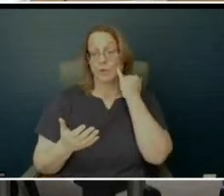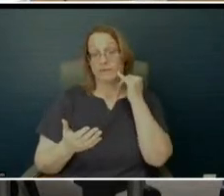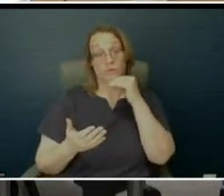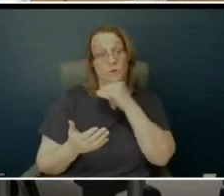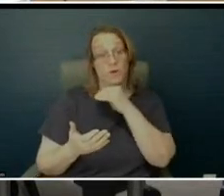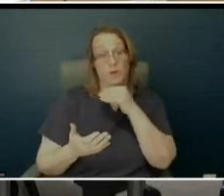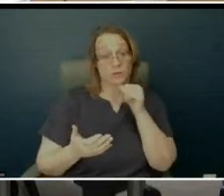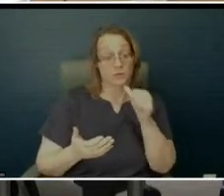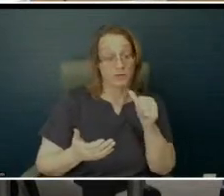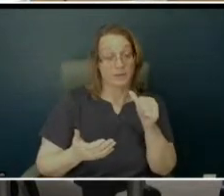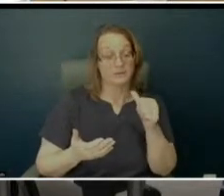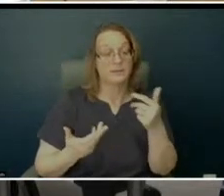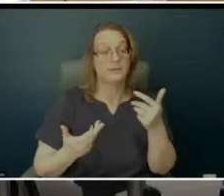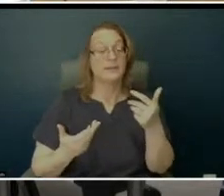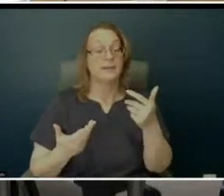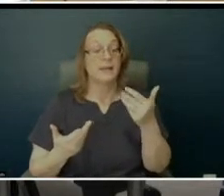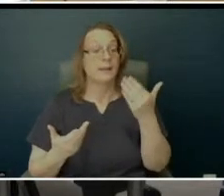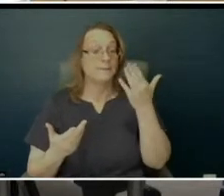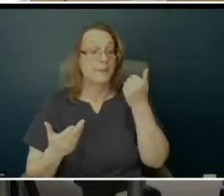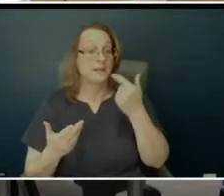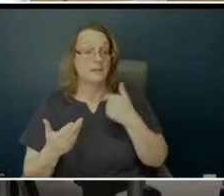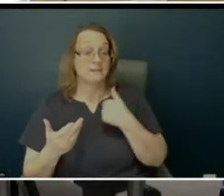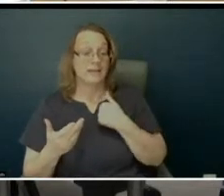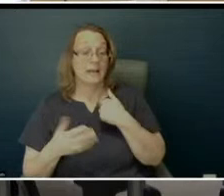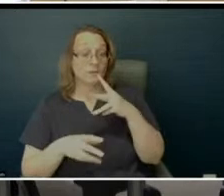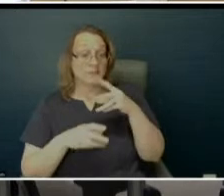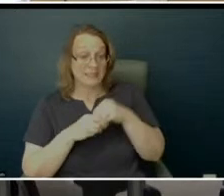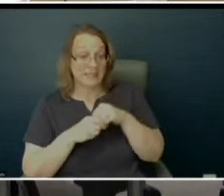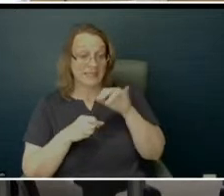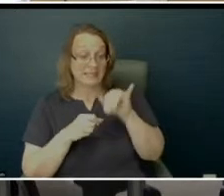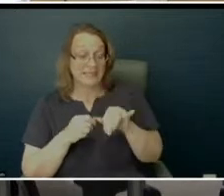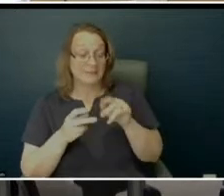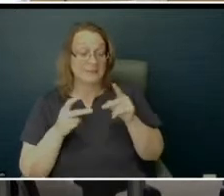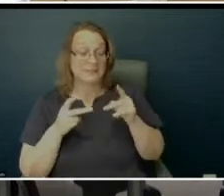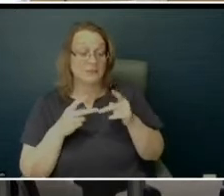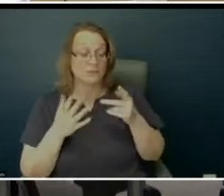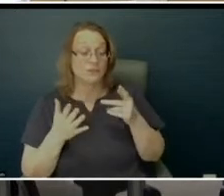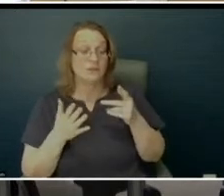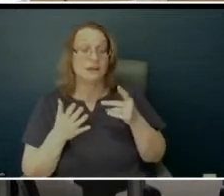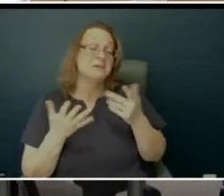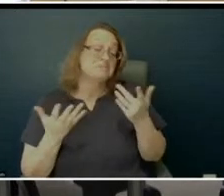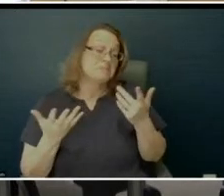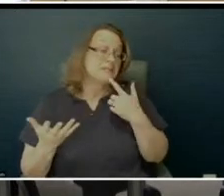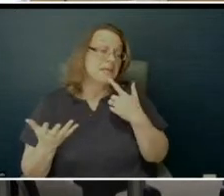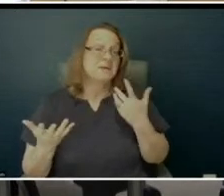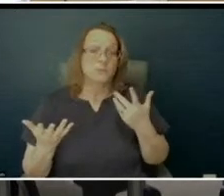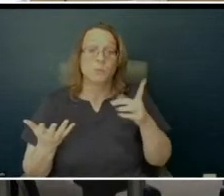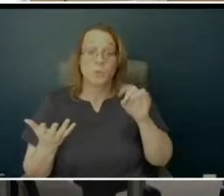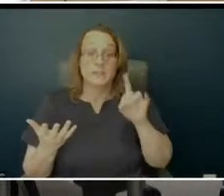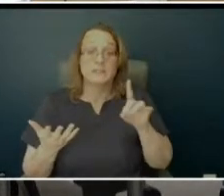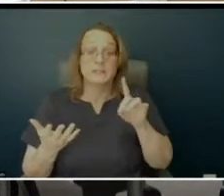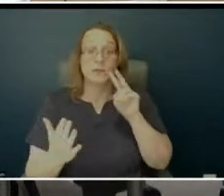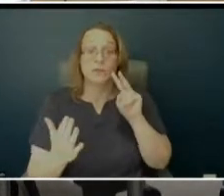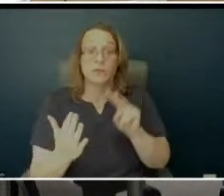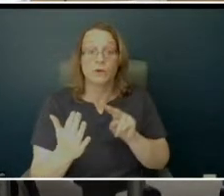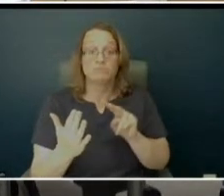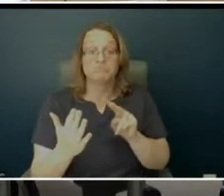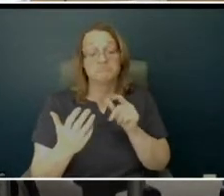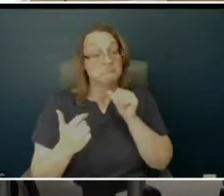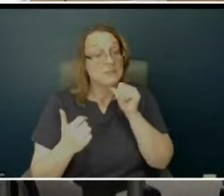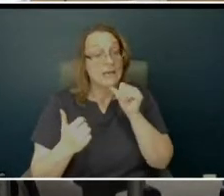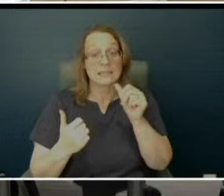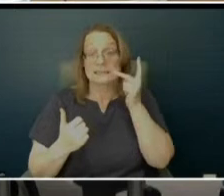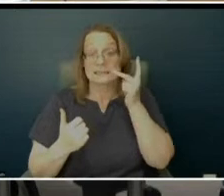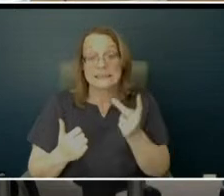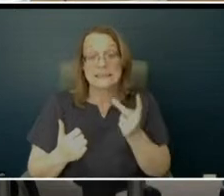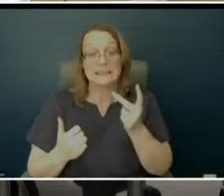think the fact that I put myself in the position that I could say that we had looked at this and didn't think there was fraud was